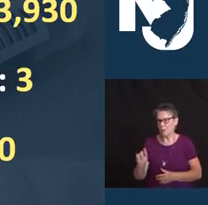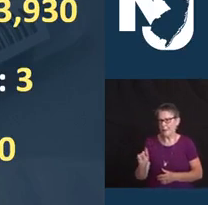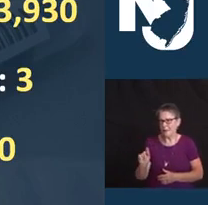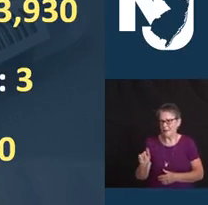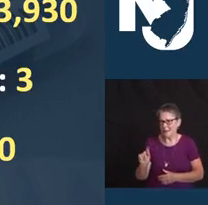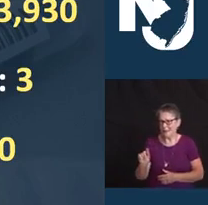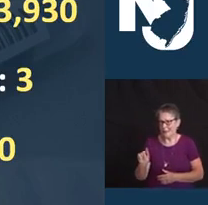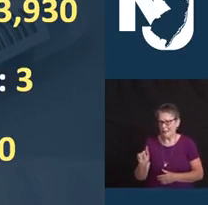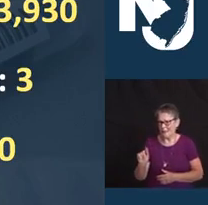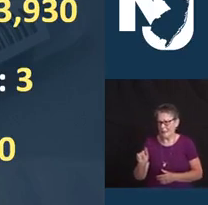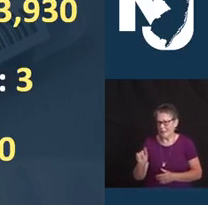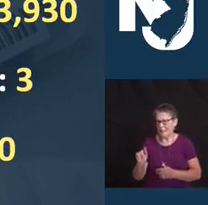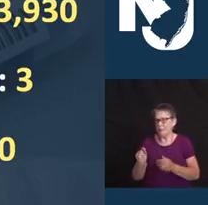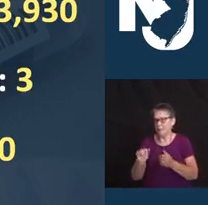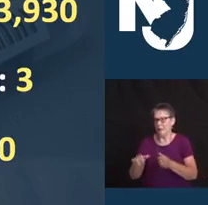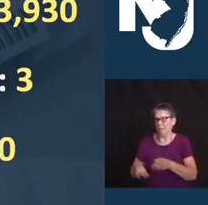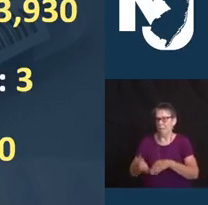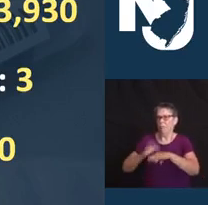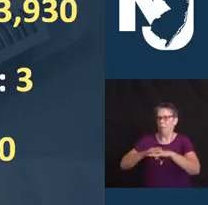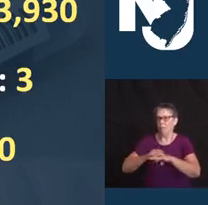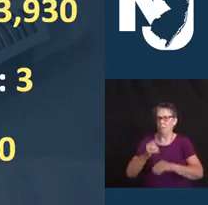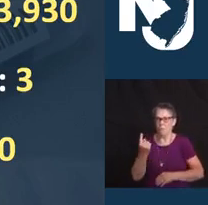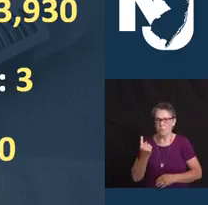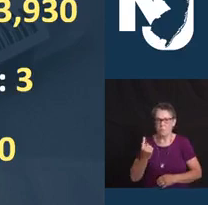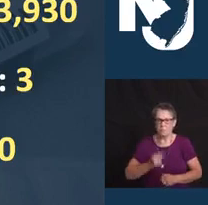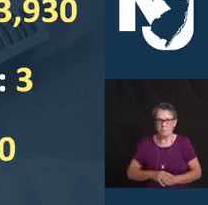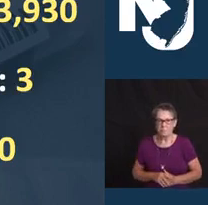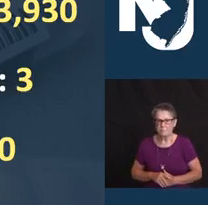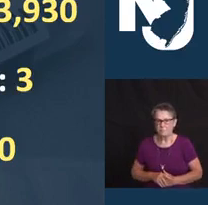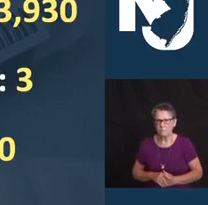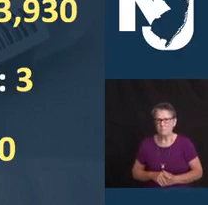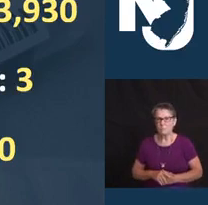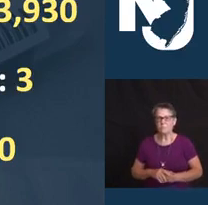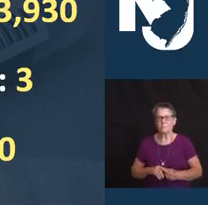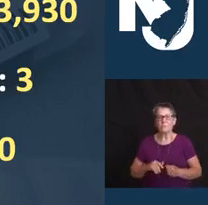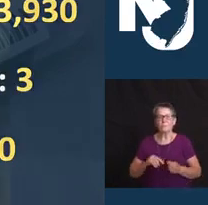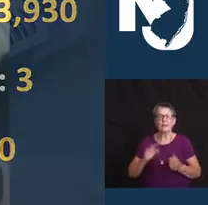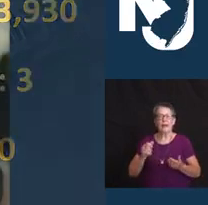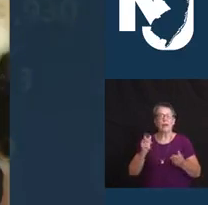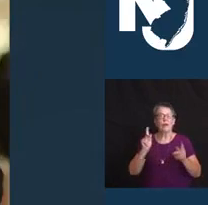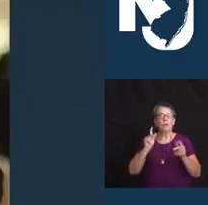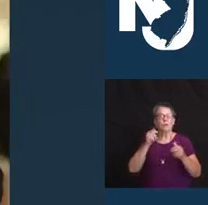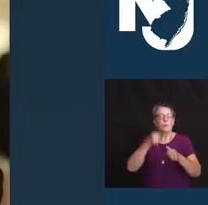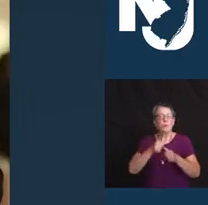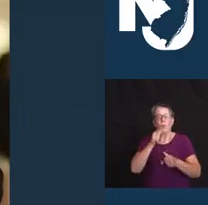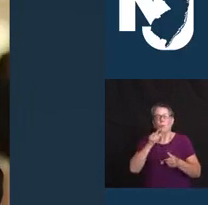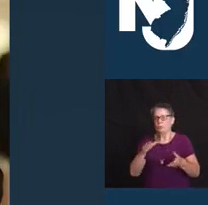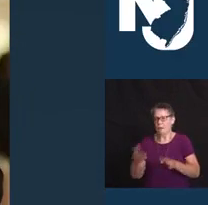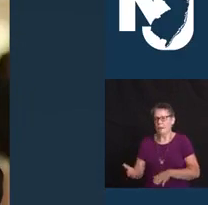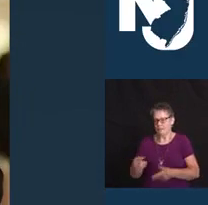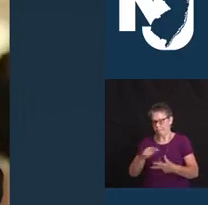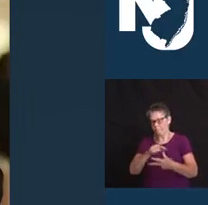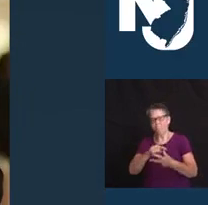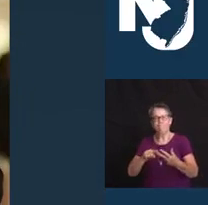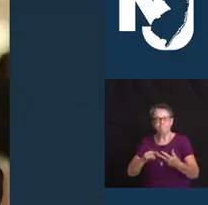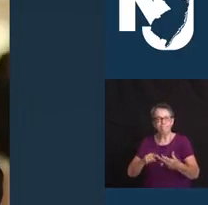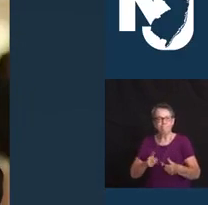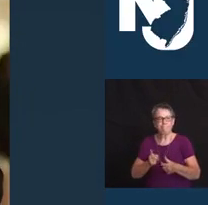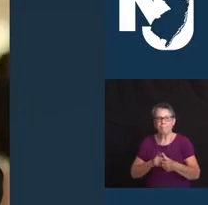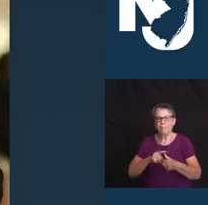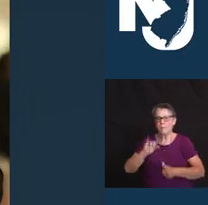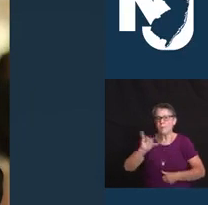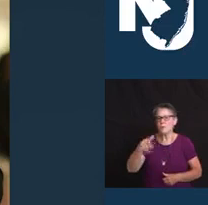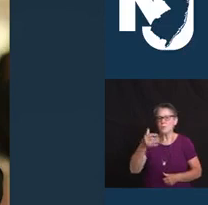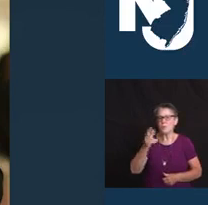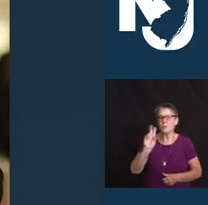as we do every day, to remember a handful more of the blessed lives lost in our New Jersey family. We'll start, look at that